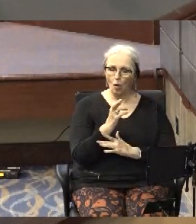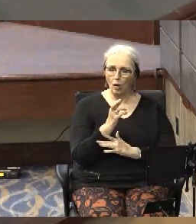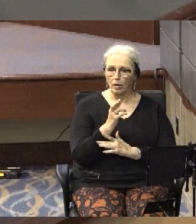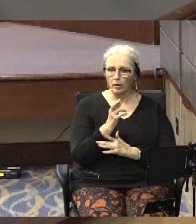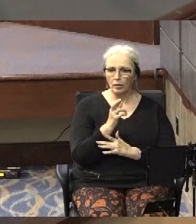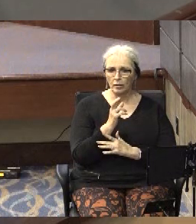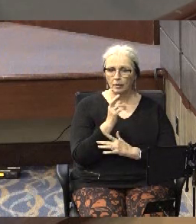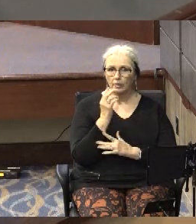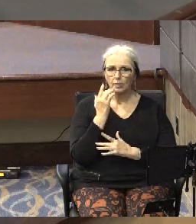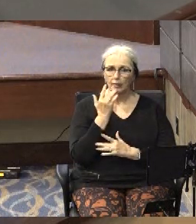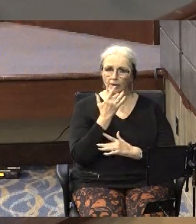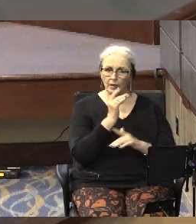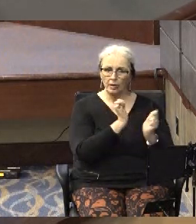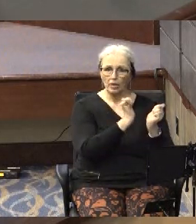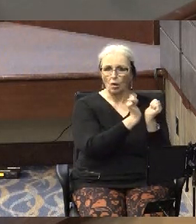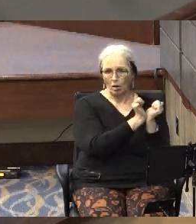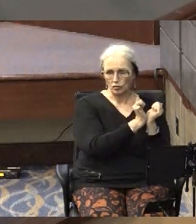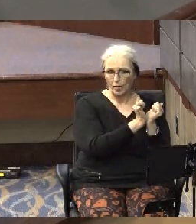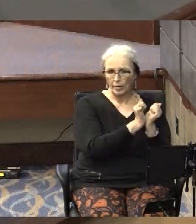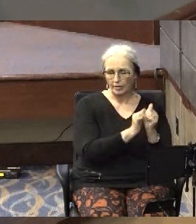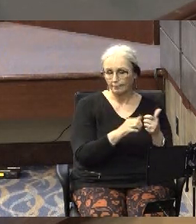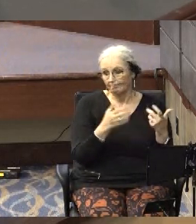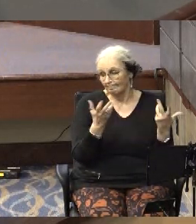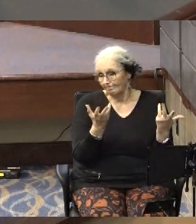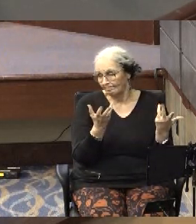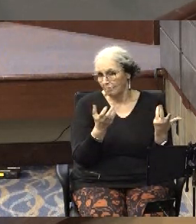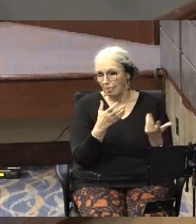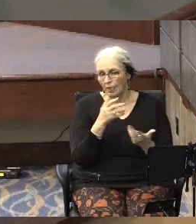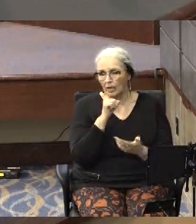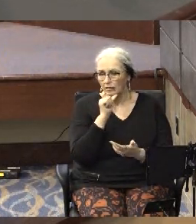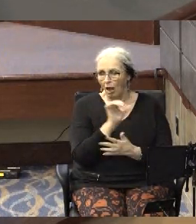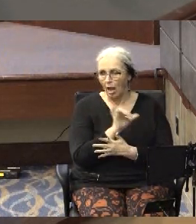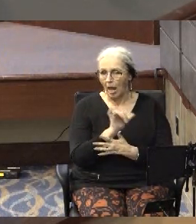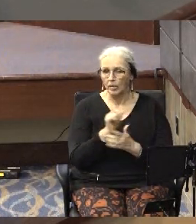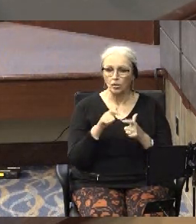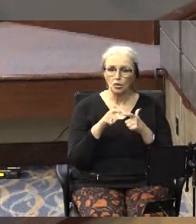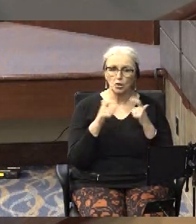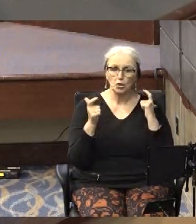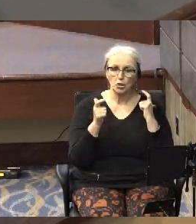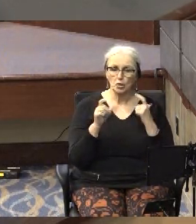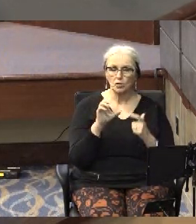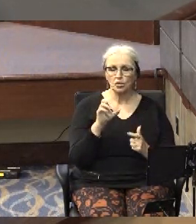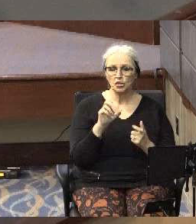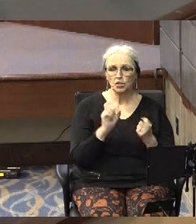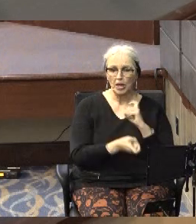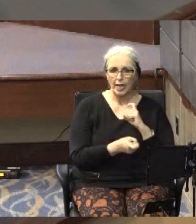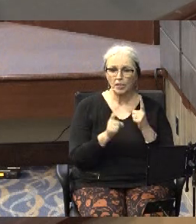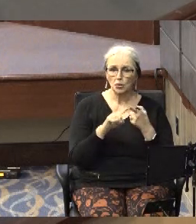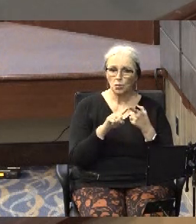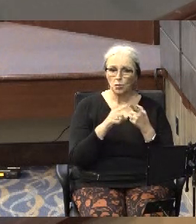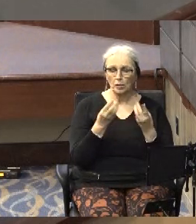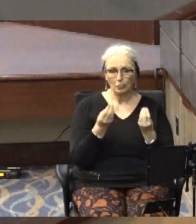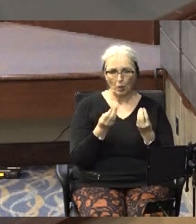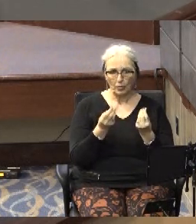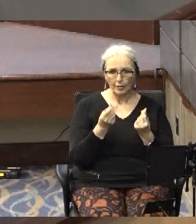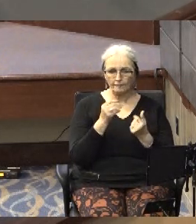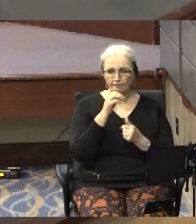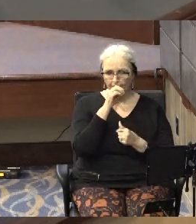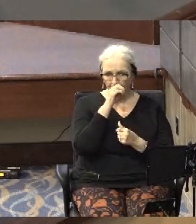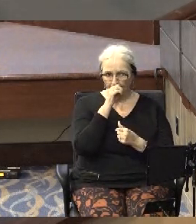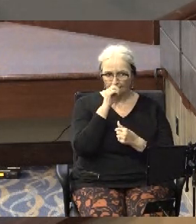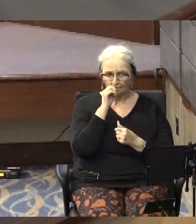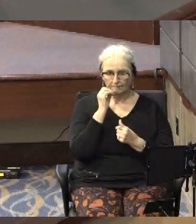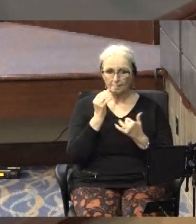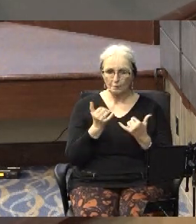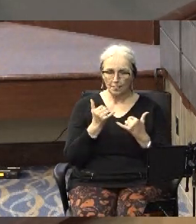them, they're incarcerated. So it's not like it's a huge change to the property. Now, if this